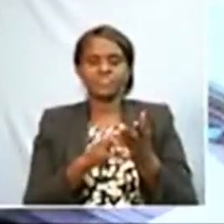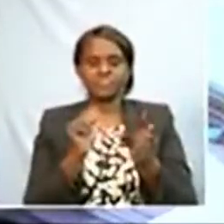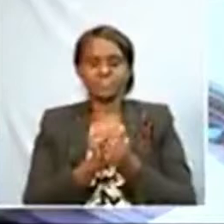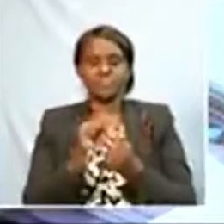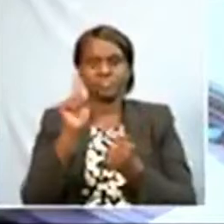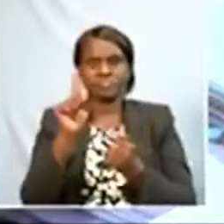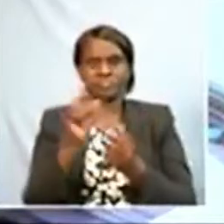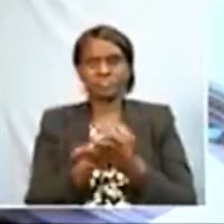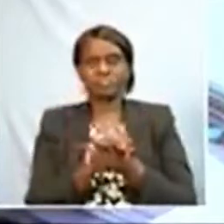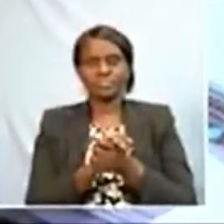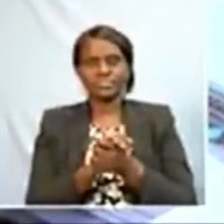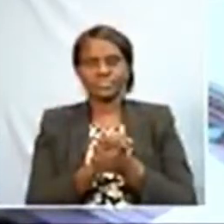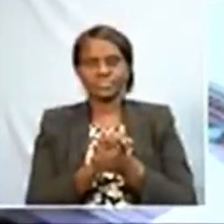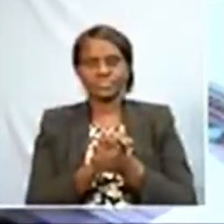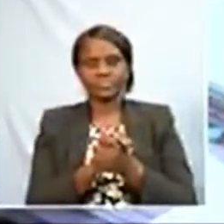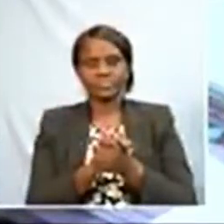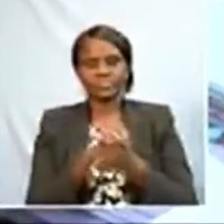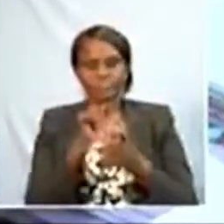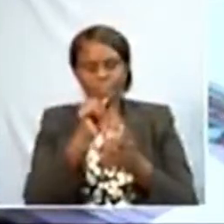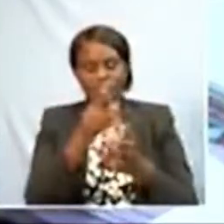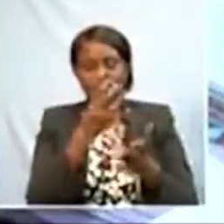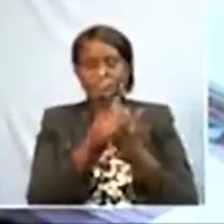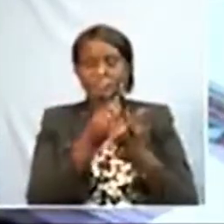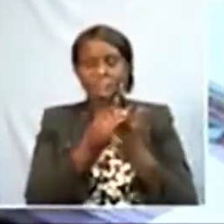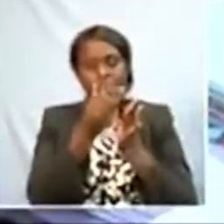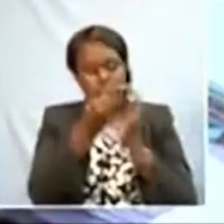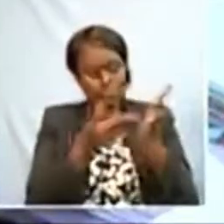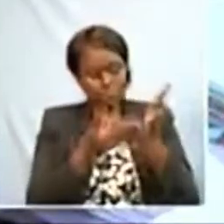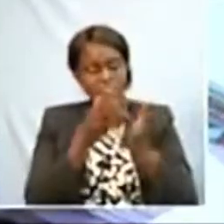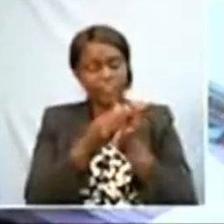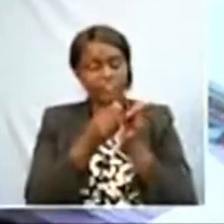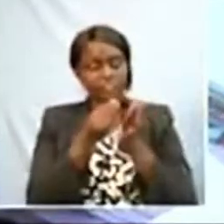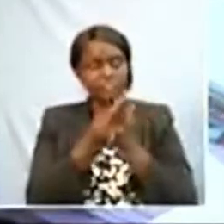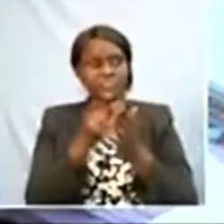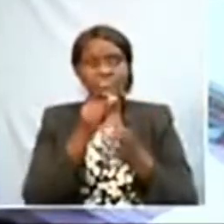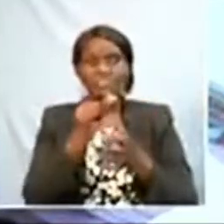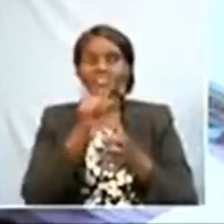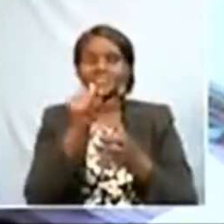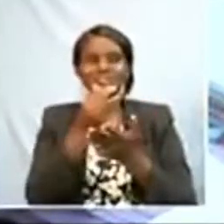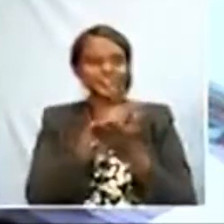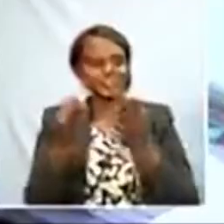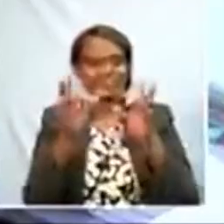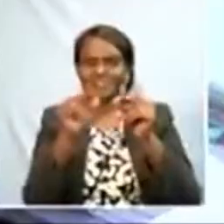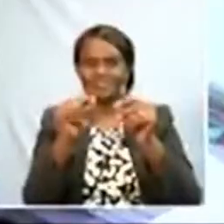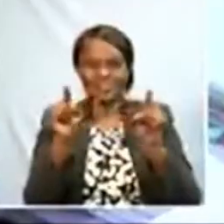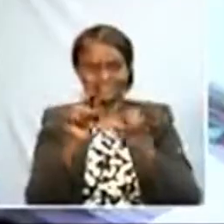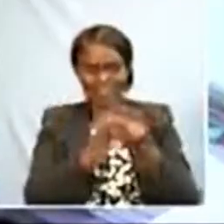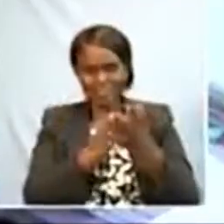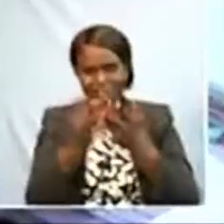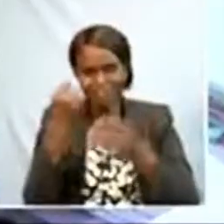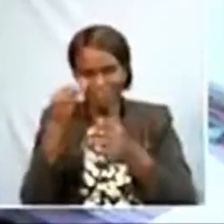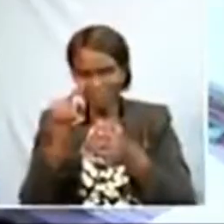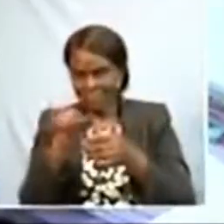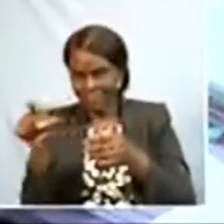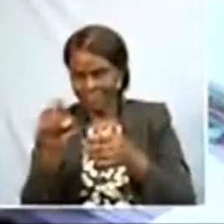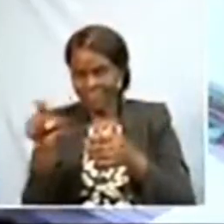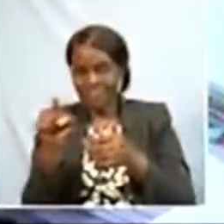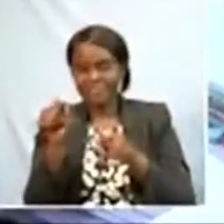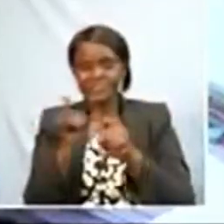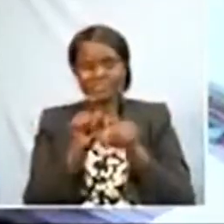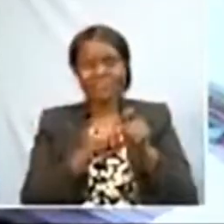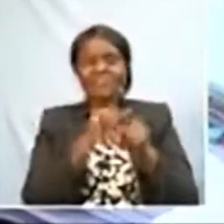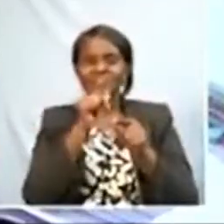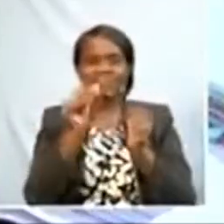725,66,001. These are the monies. So do not fail. The failures of you are